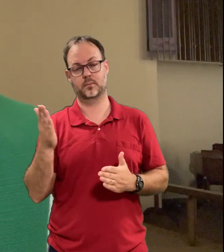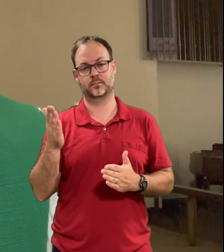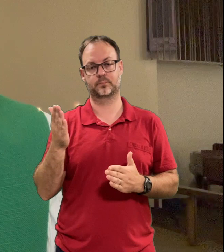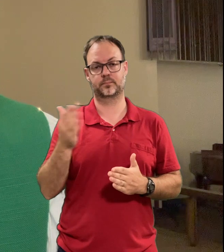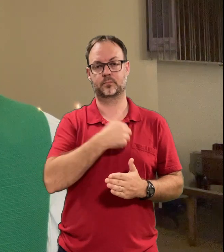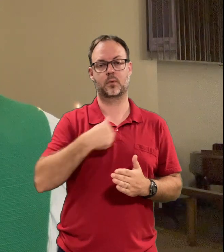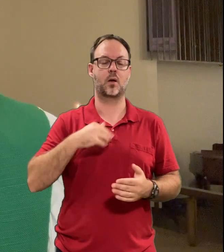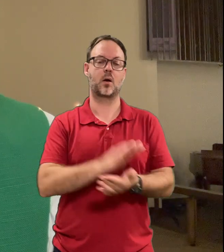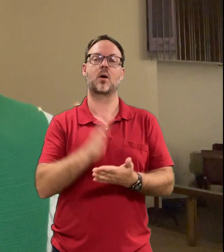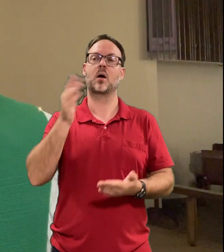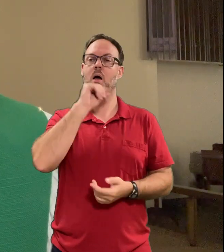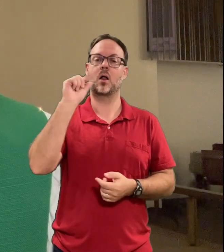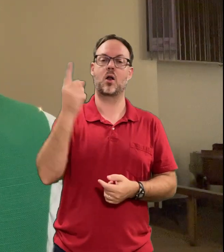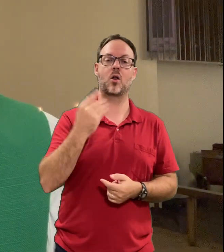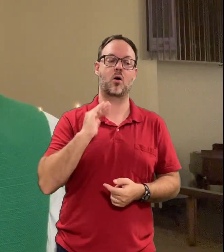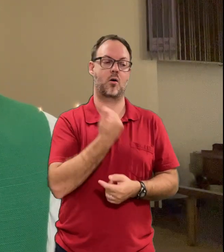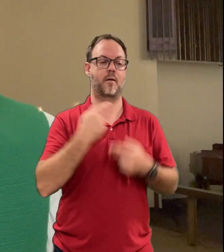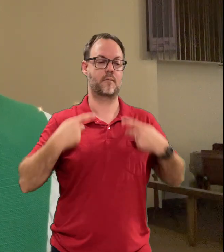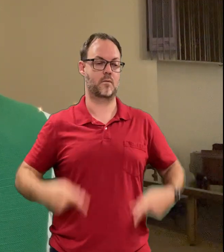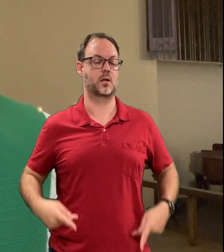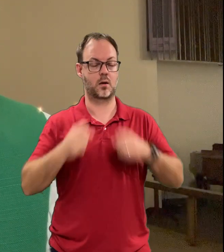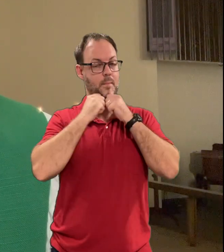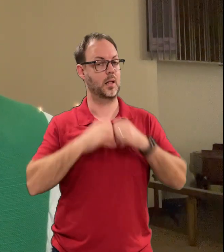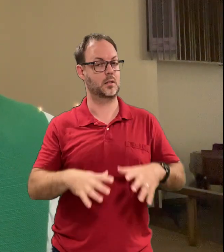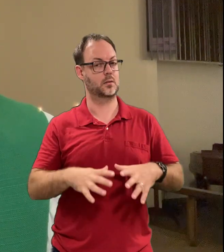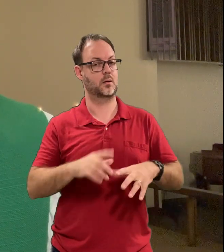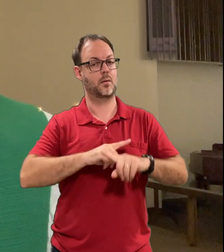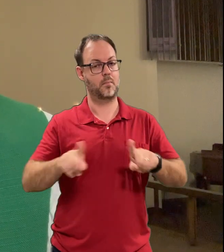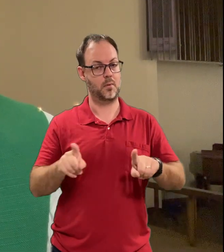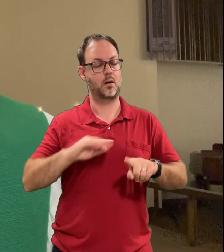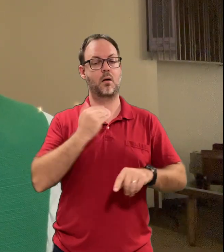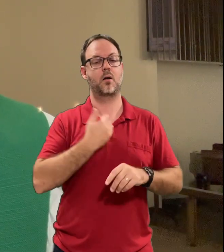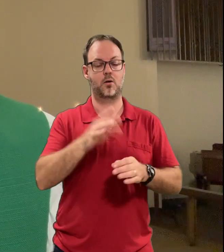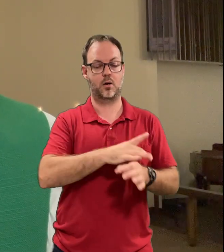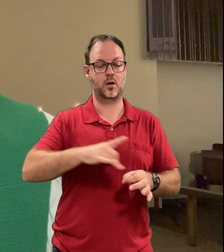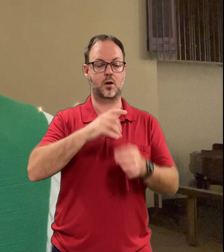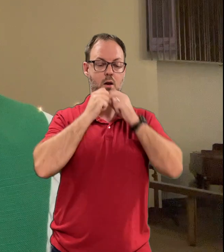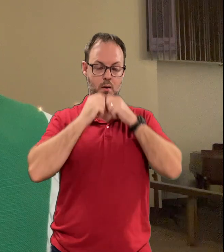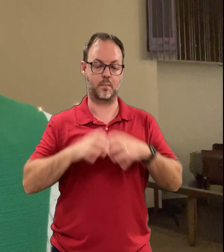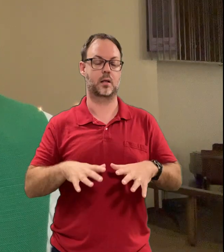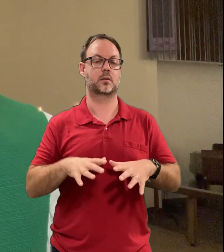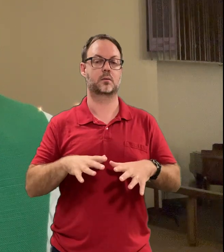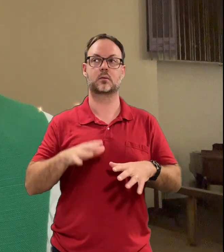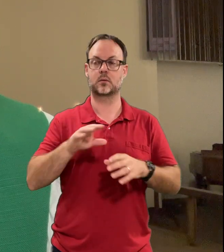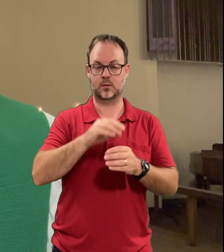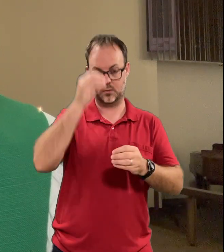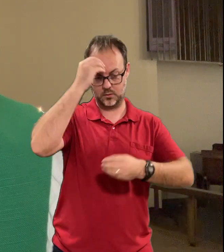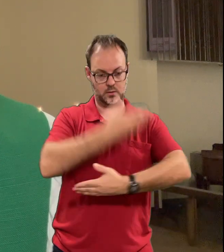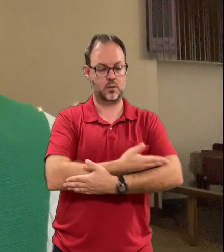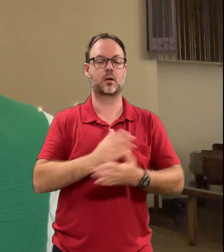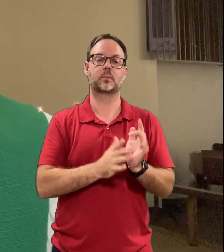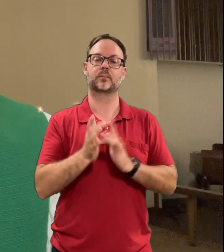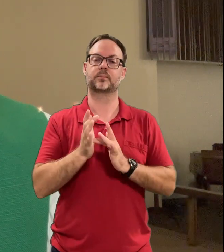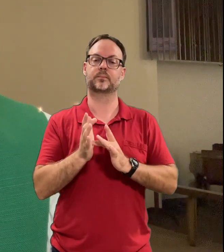hands. We praise You not only for our physical blessings, but also for our spiritual blessings in Your